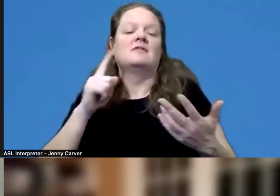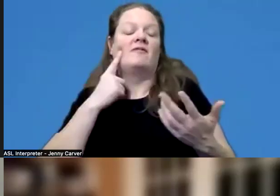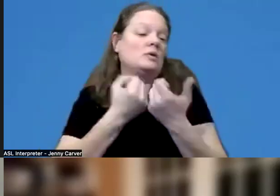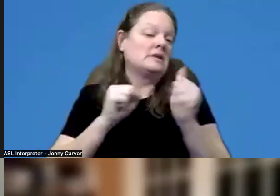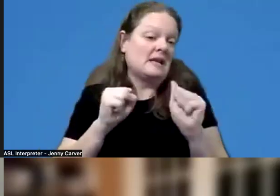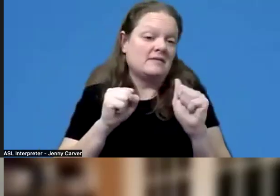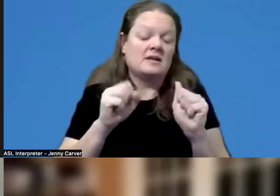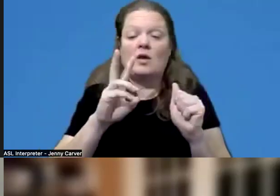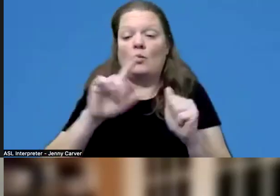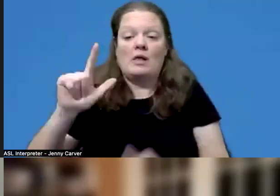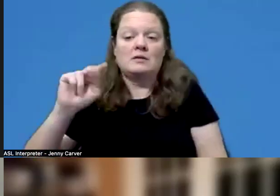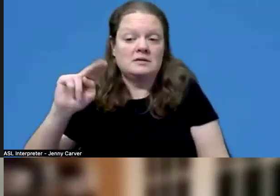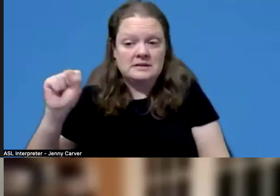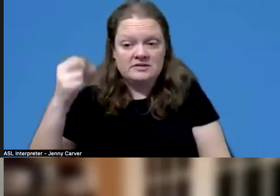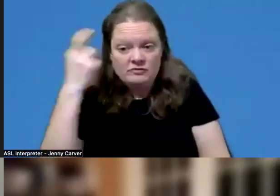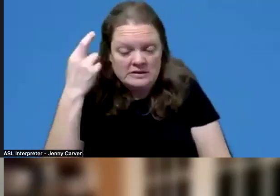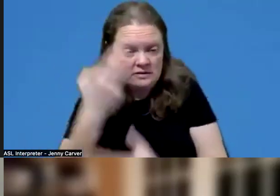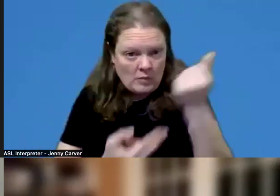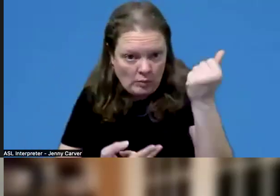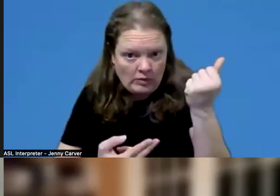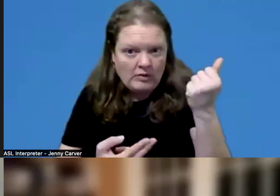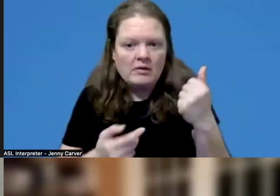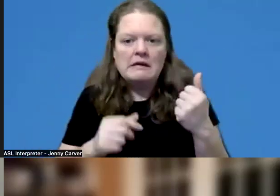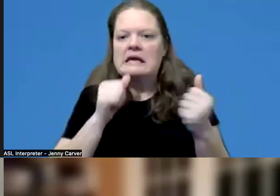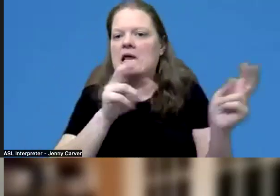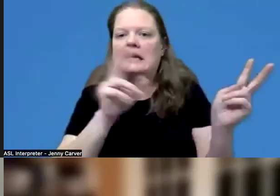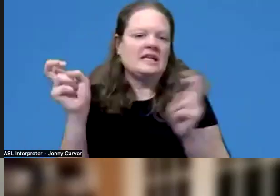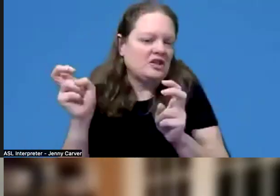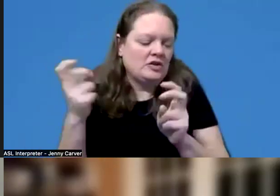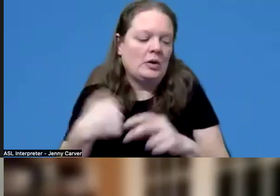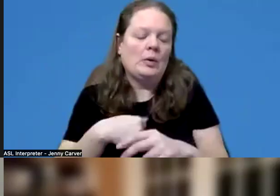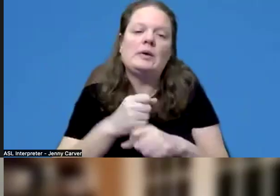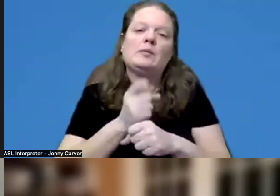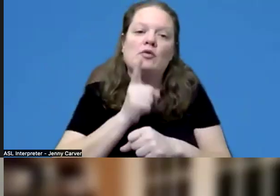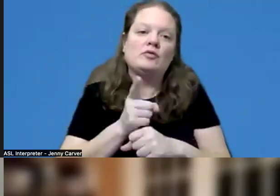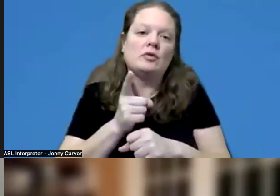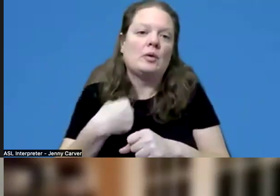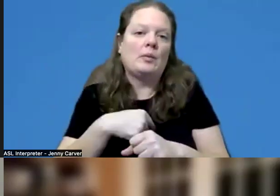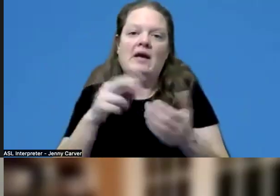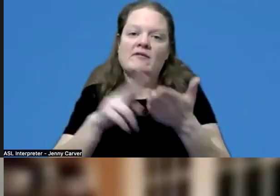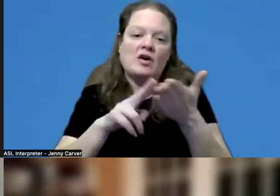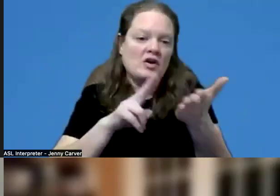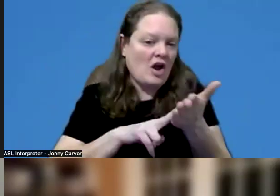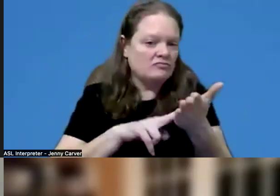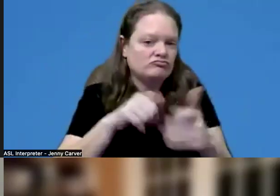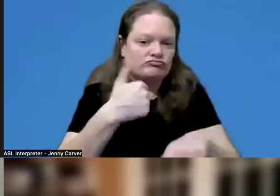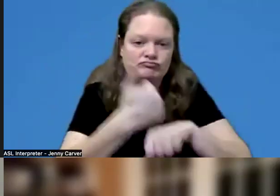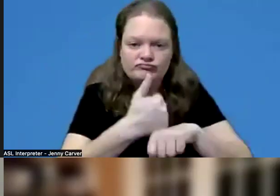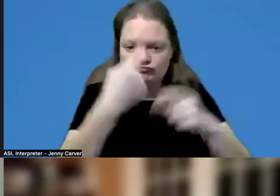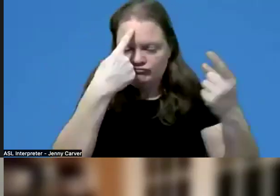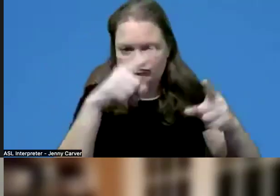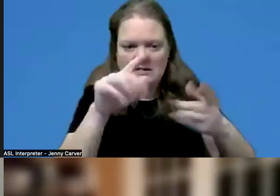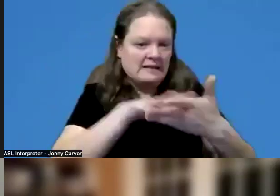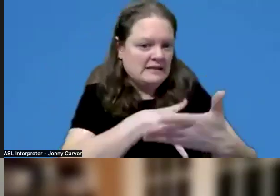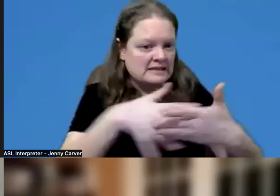and wellness reasons, not an issue. We ensure that we have a contract, and the